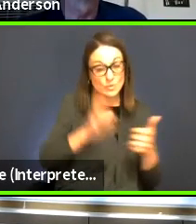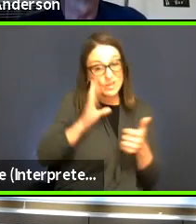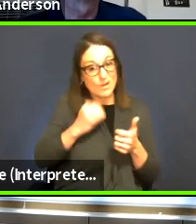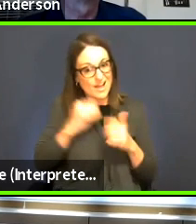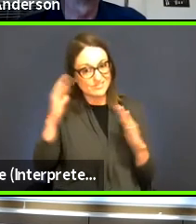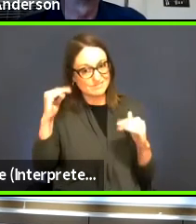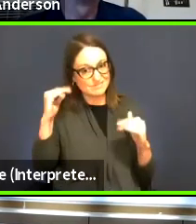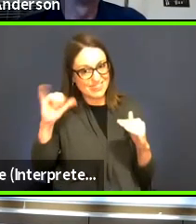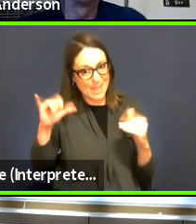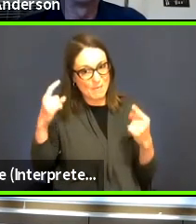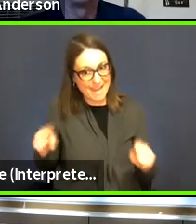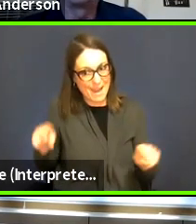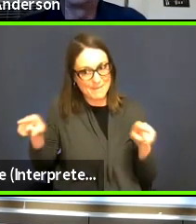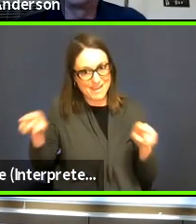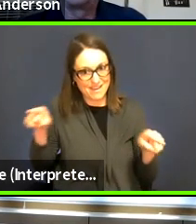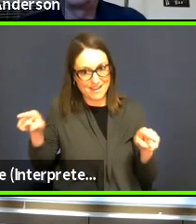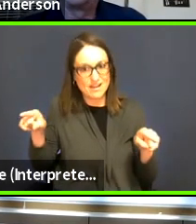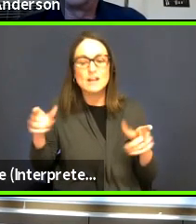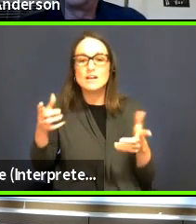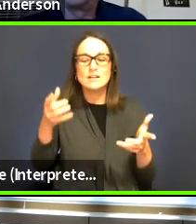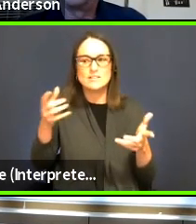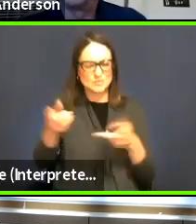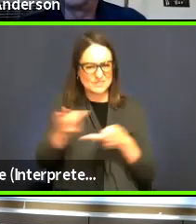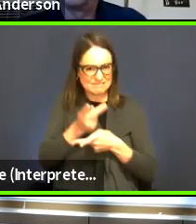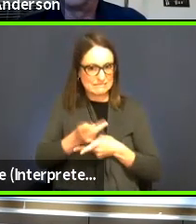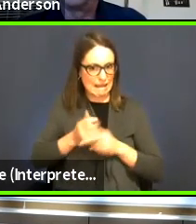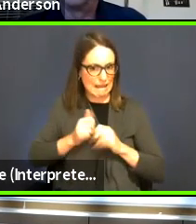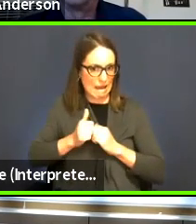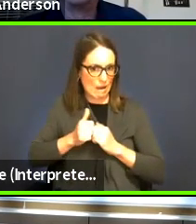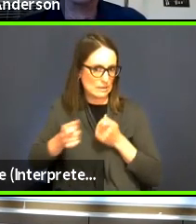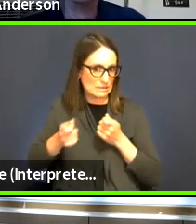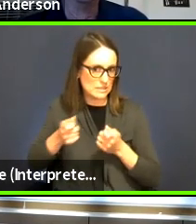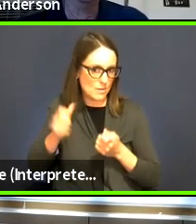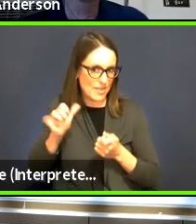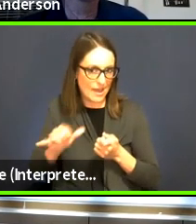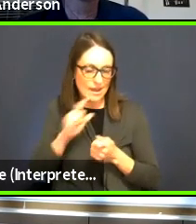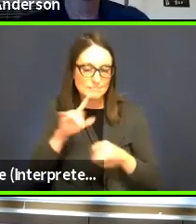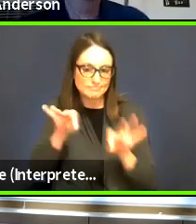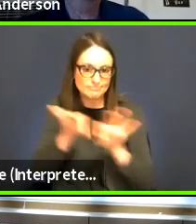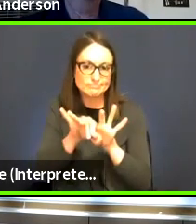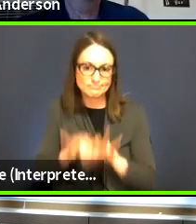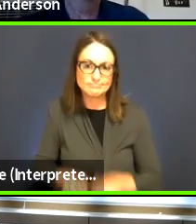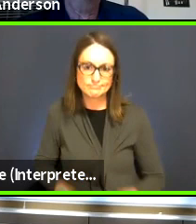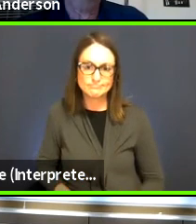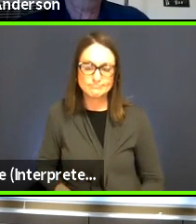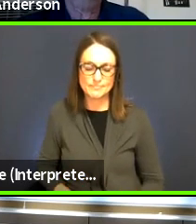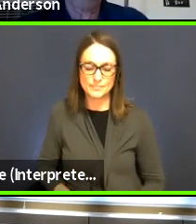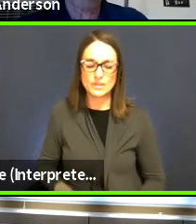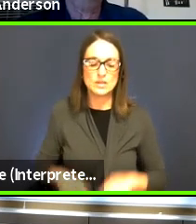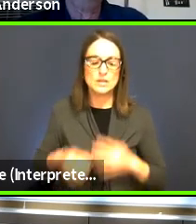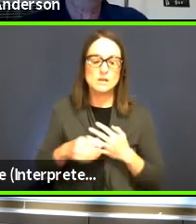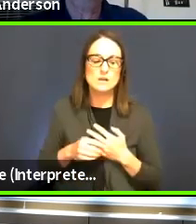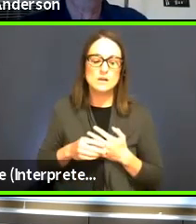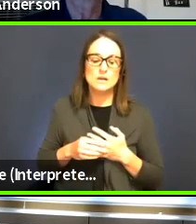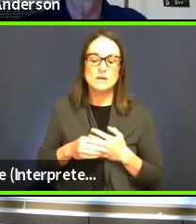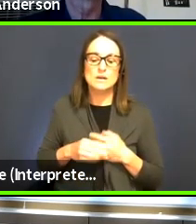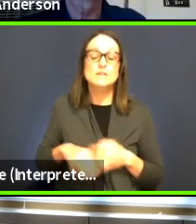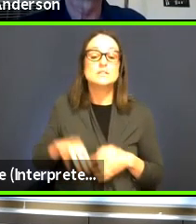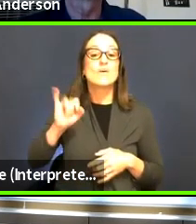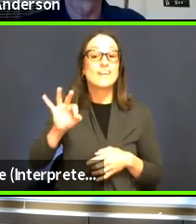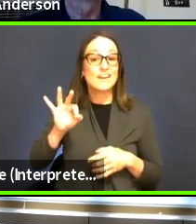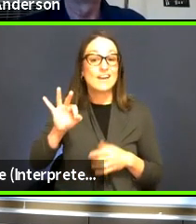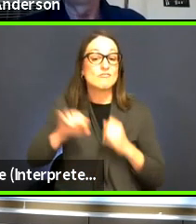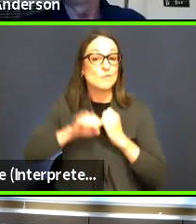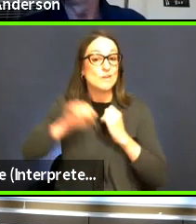And so kind of trying to figure out how to deal with some of these things will be really important. Certainly if we extend our